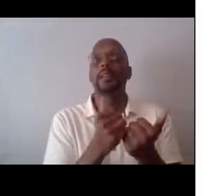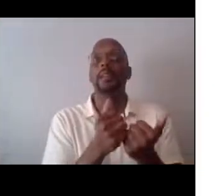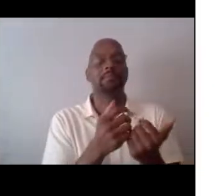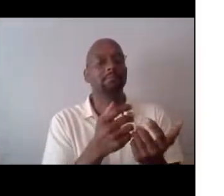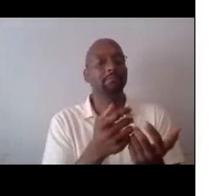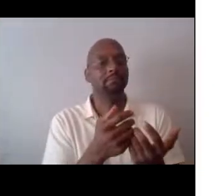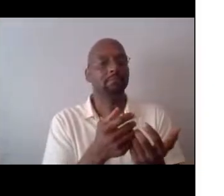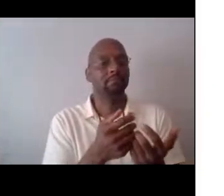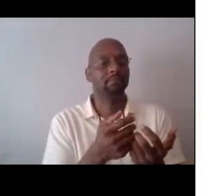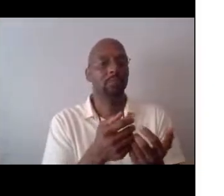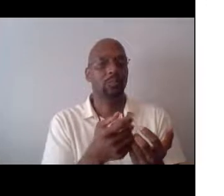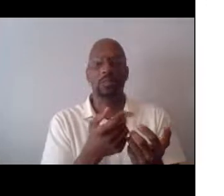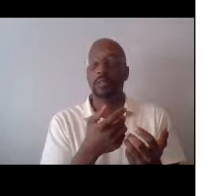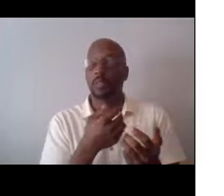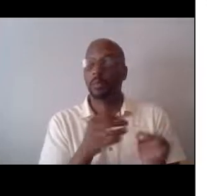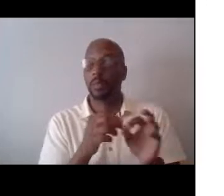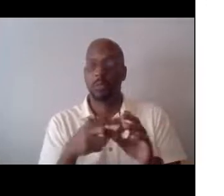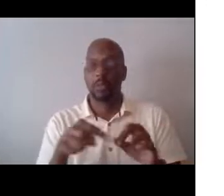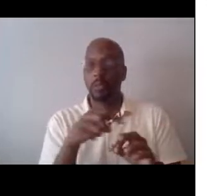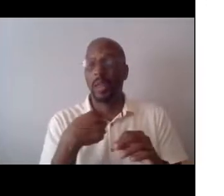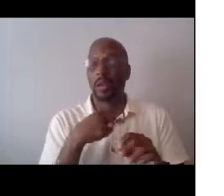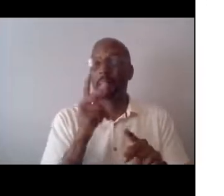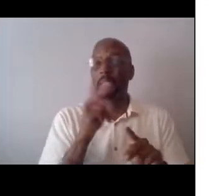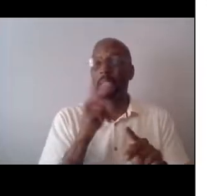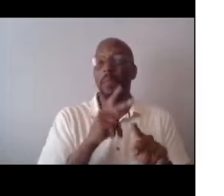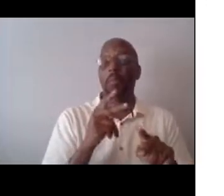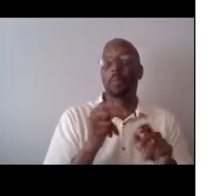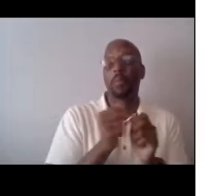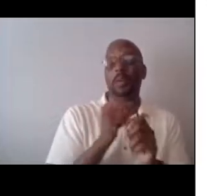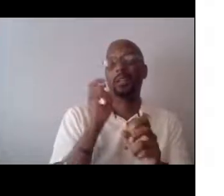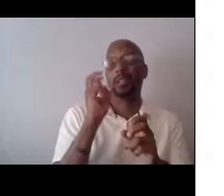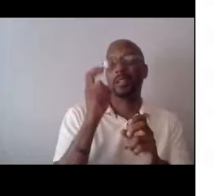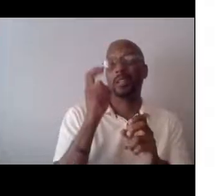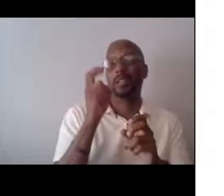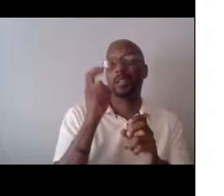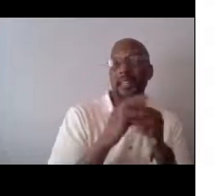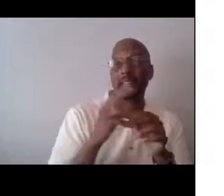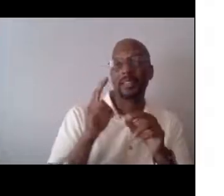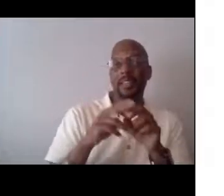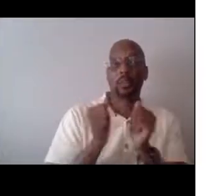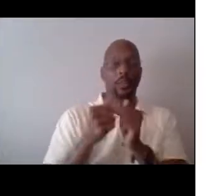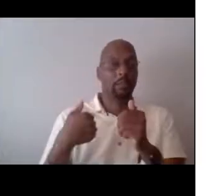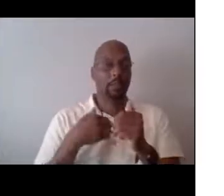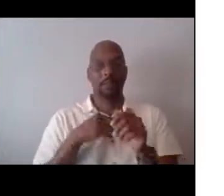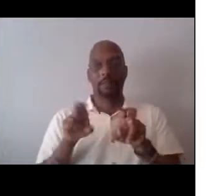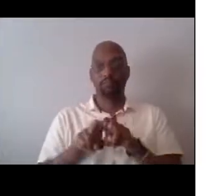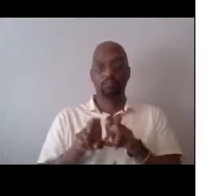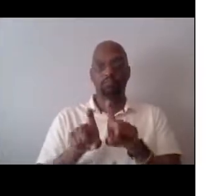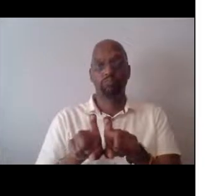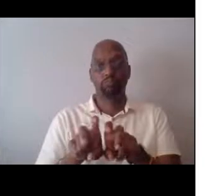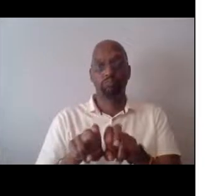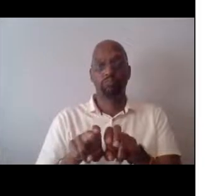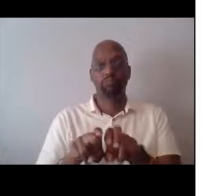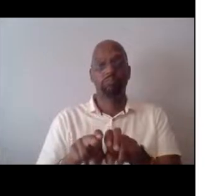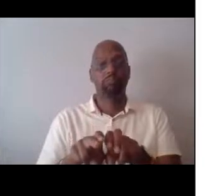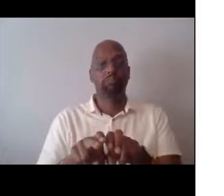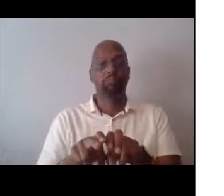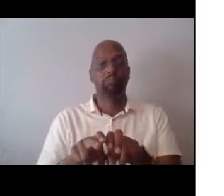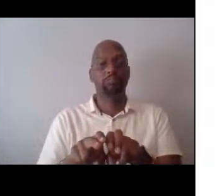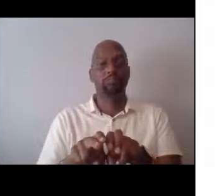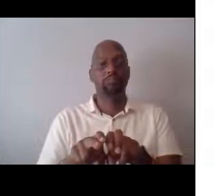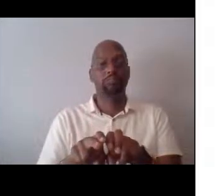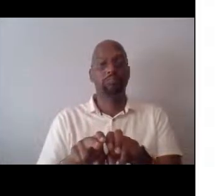committee members in the ex officio capacity. And it also definitely represents what we heard at the listening sessions,